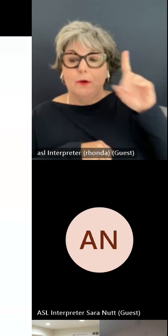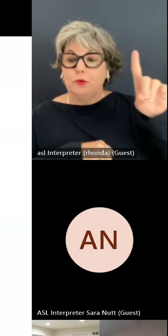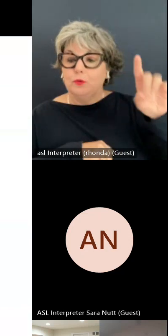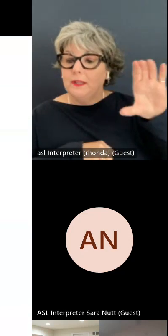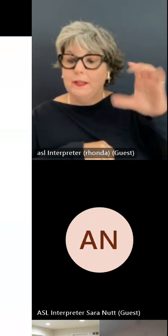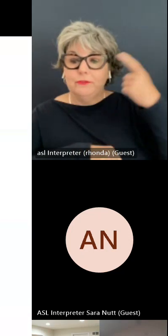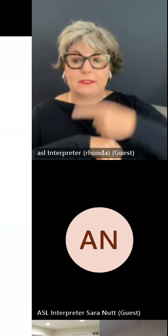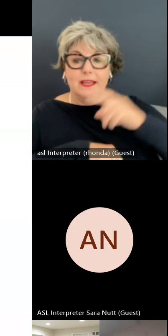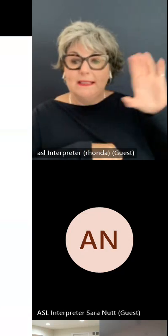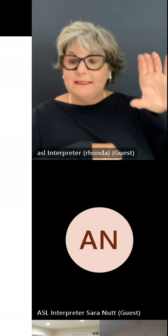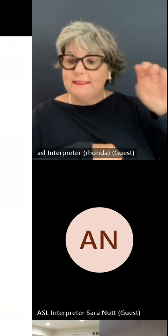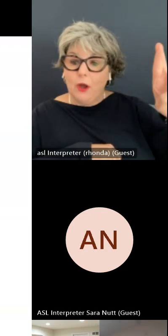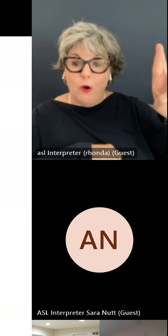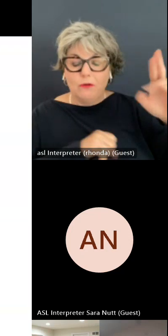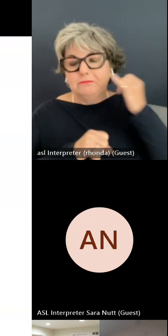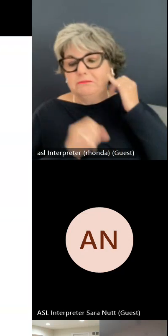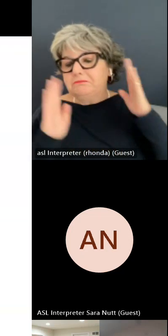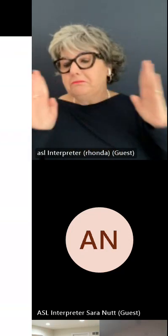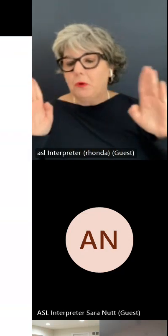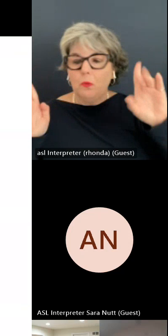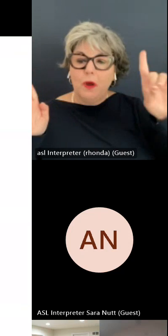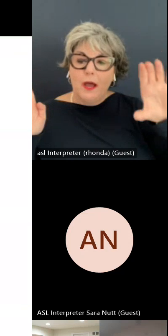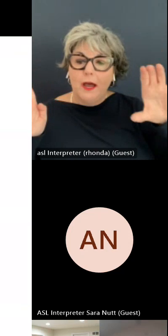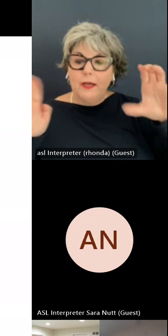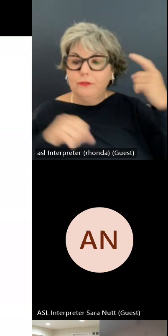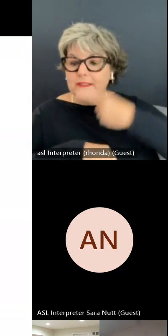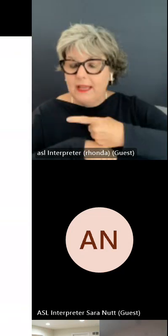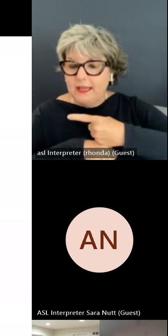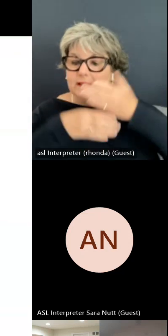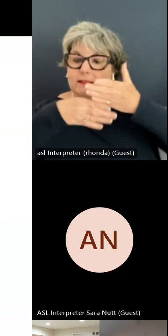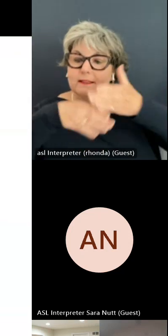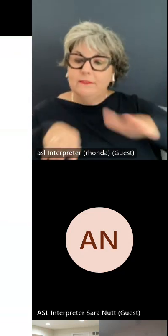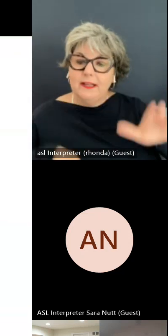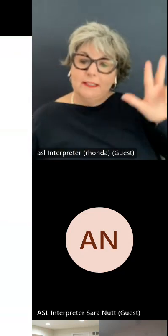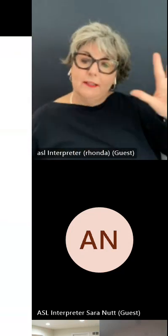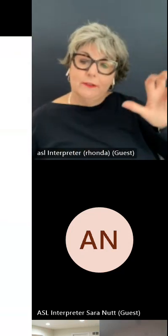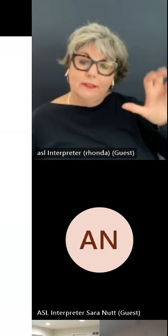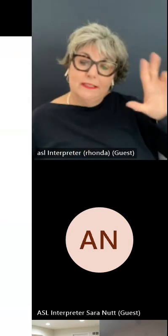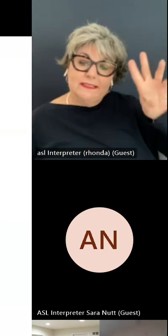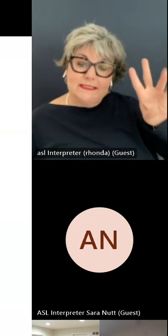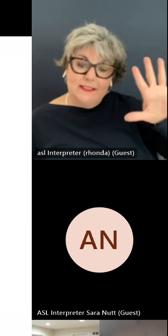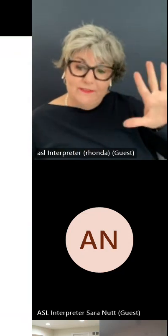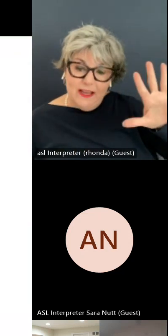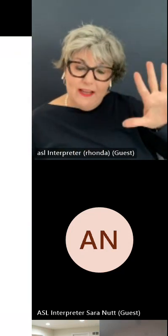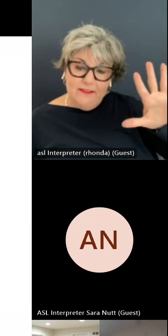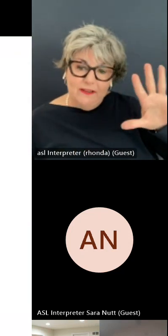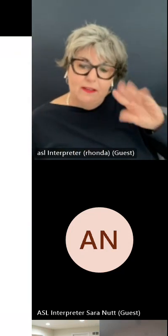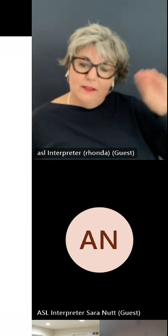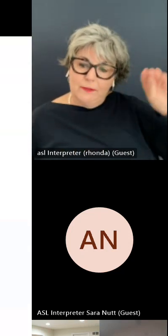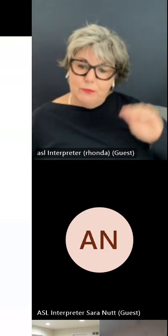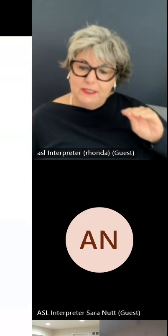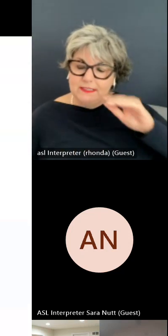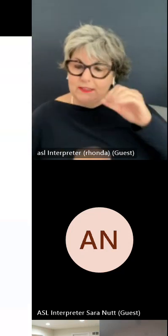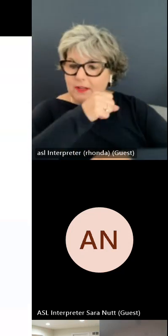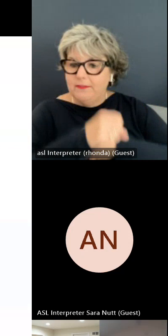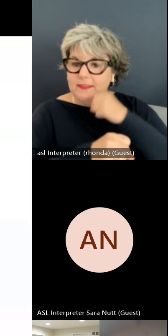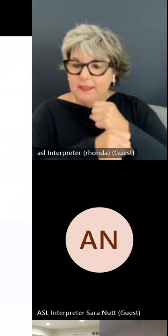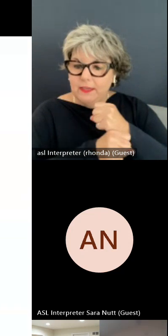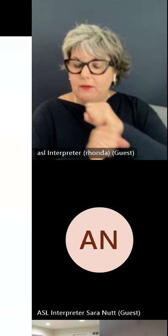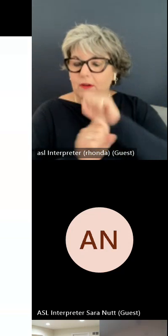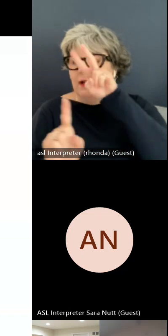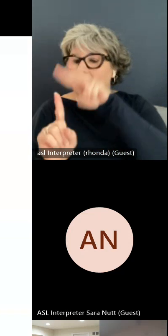CR, and then, so 100 divided by 365, so that's the portion of the year, and then you apply that